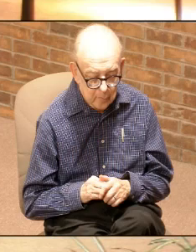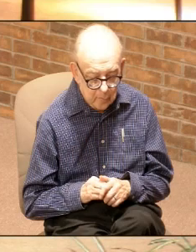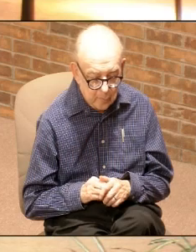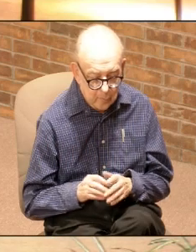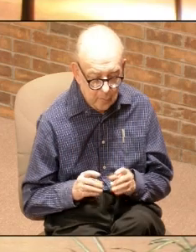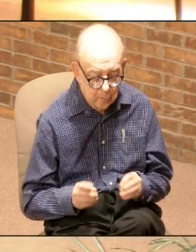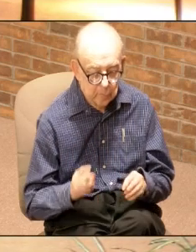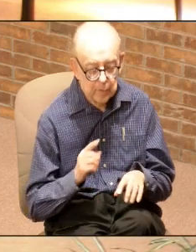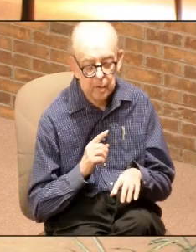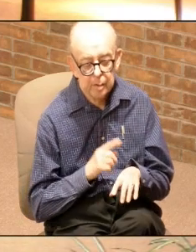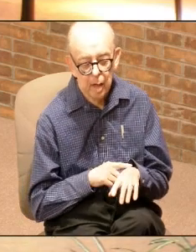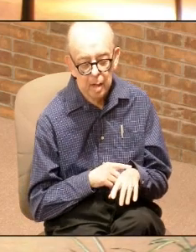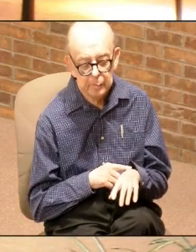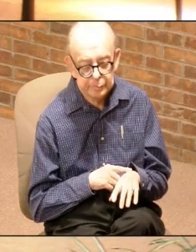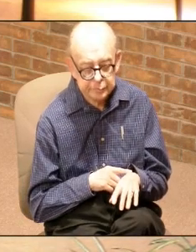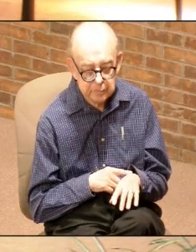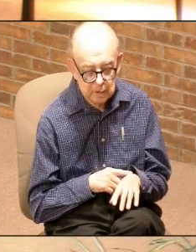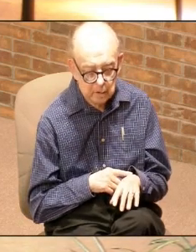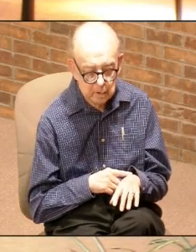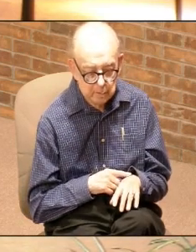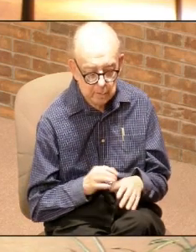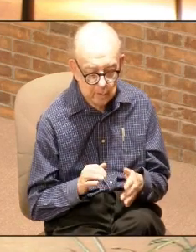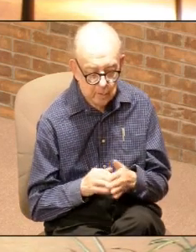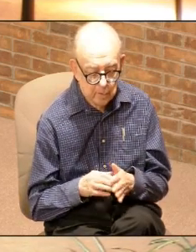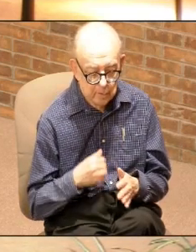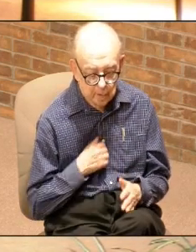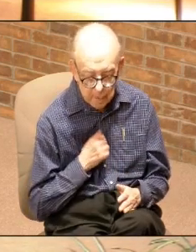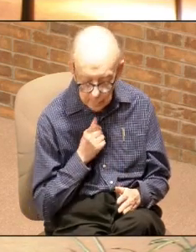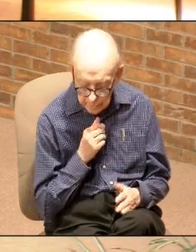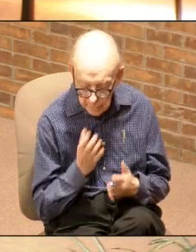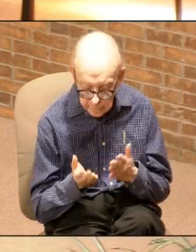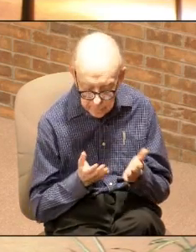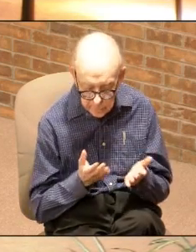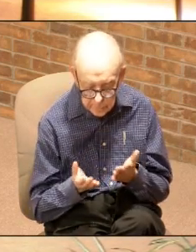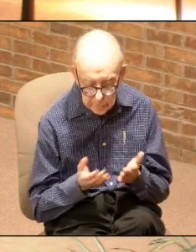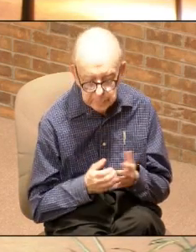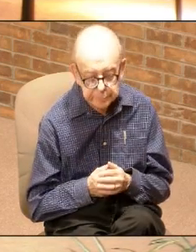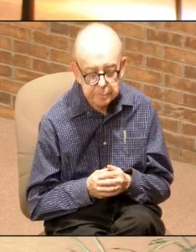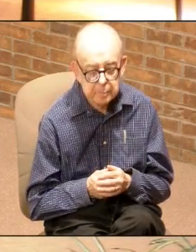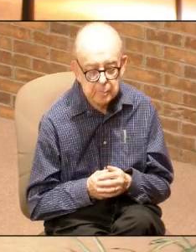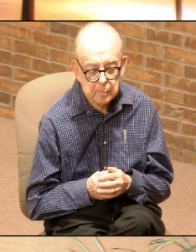during that period of time that I was not serving